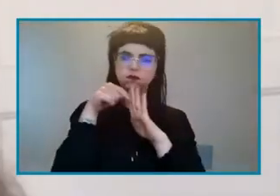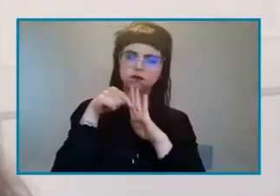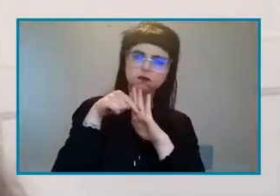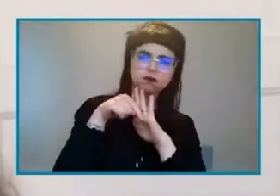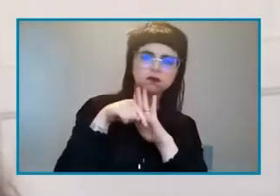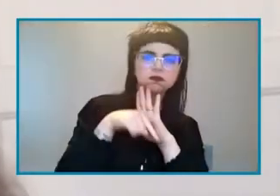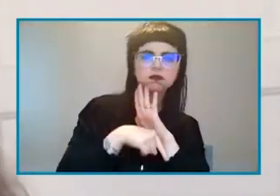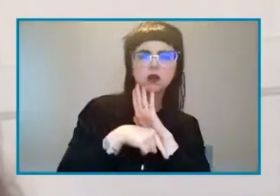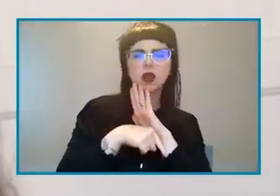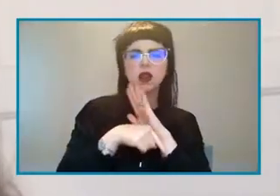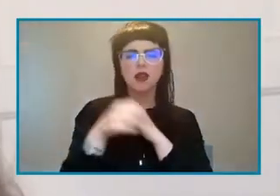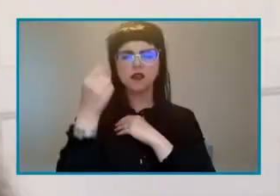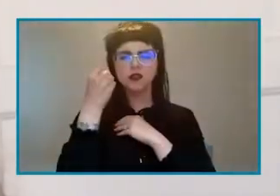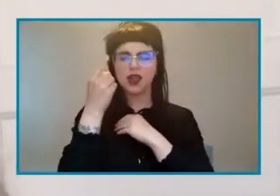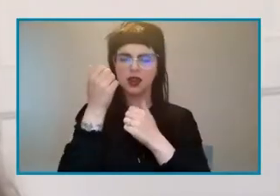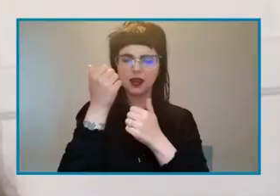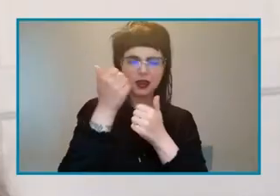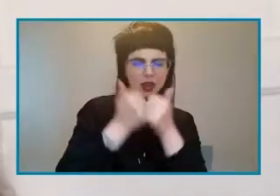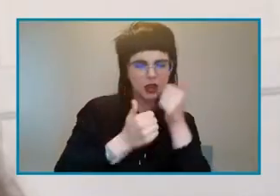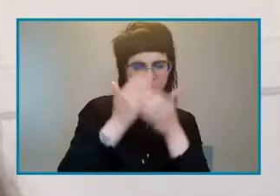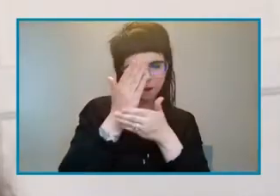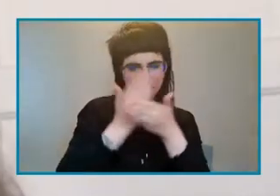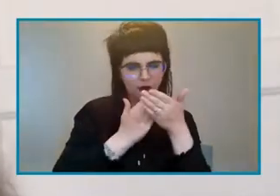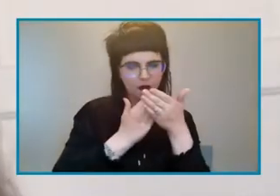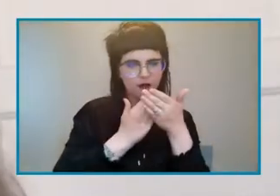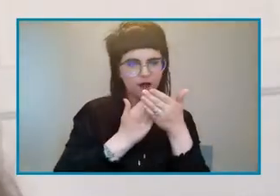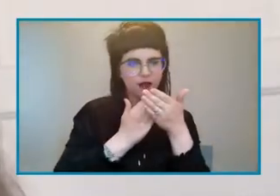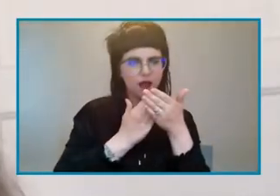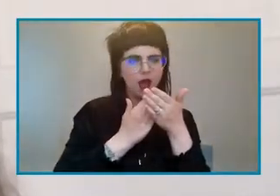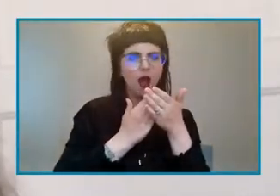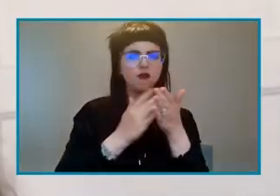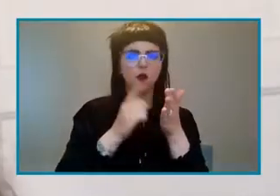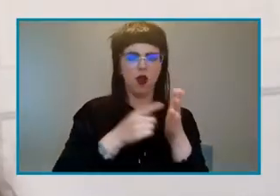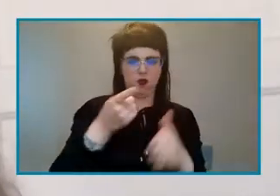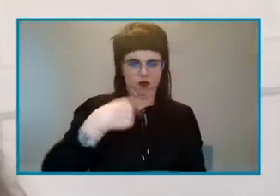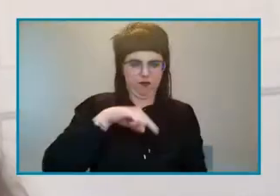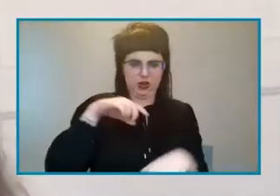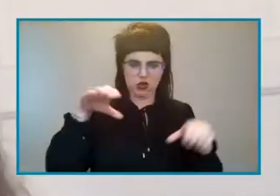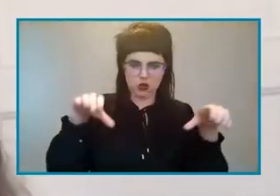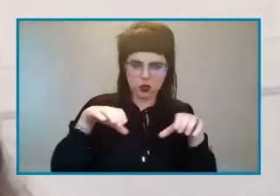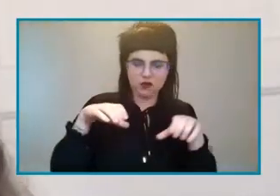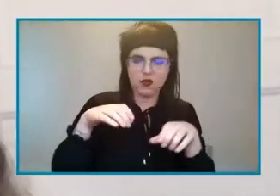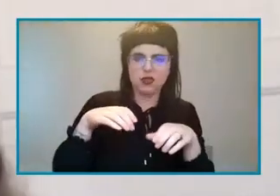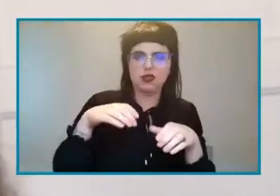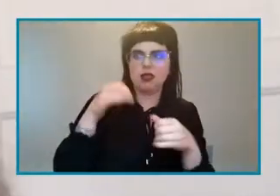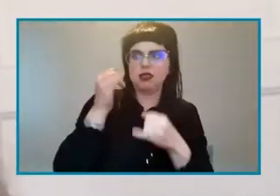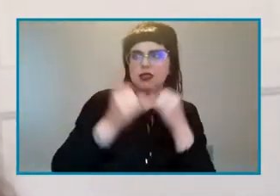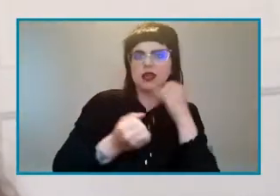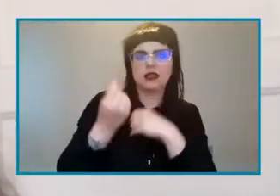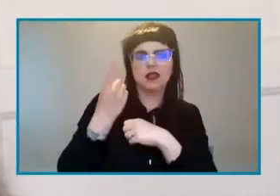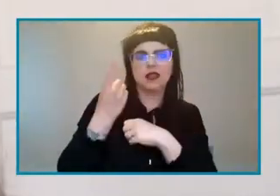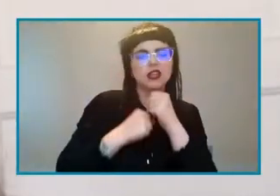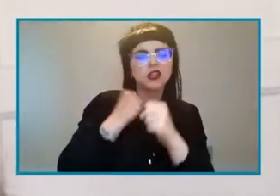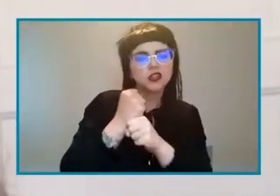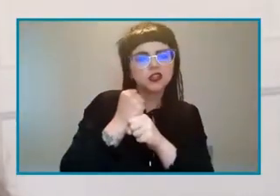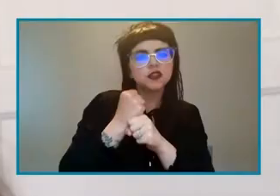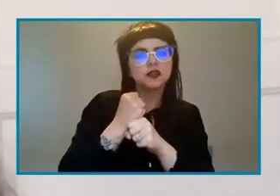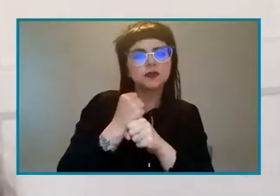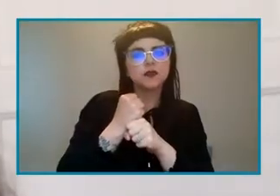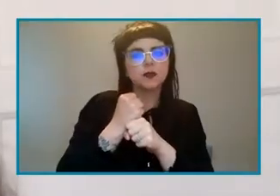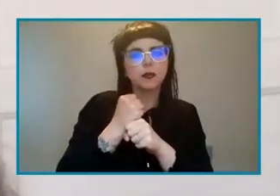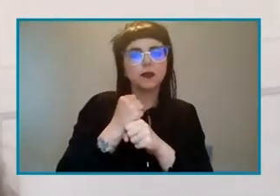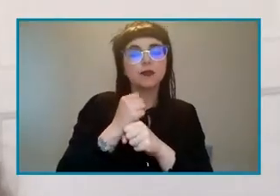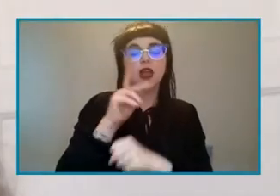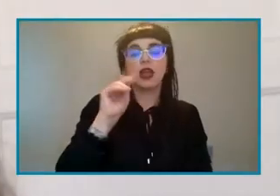layers of what we had been doing over the last 11 years, and put like Kelly said,